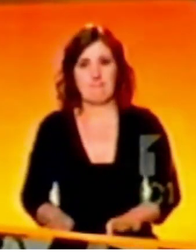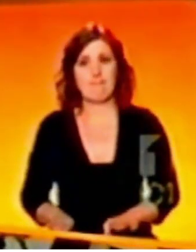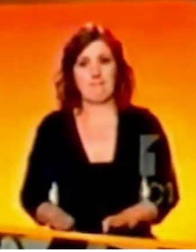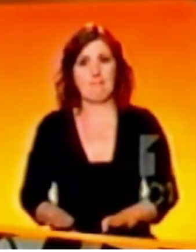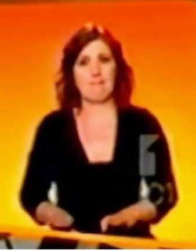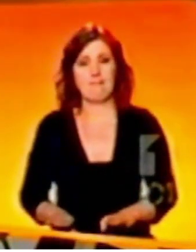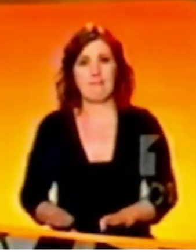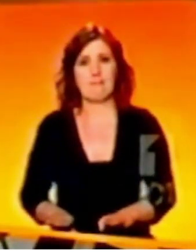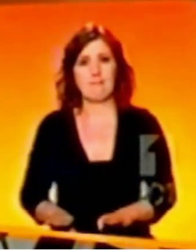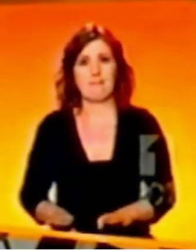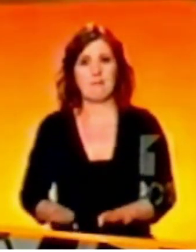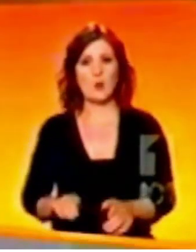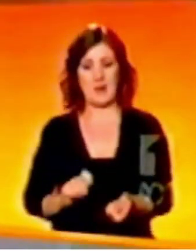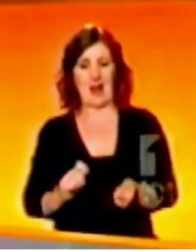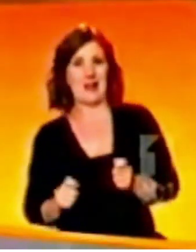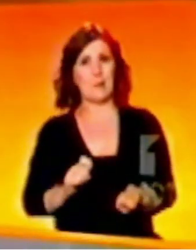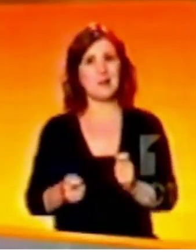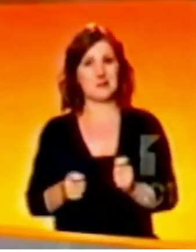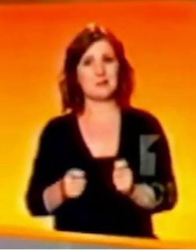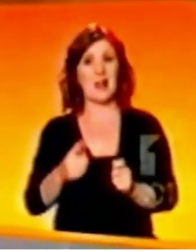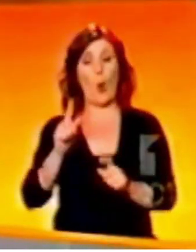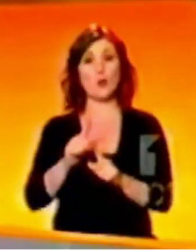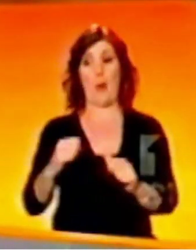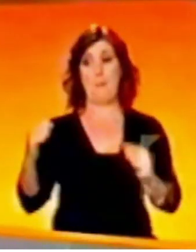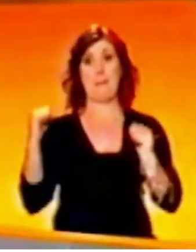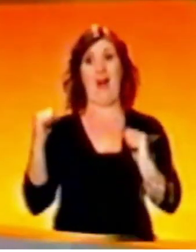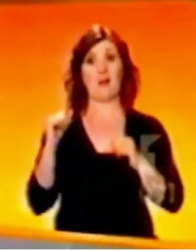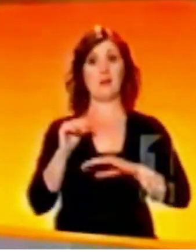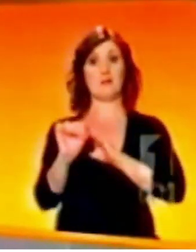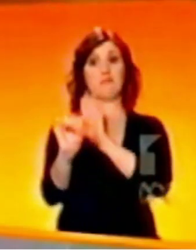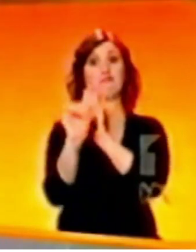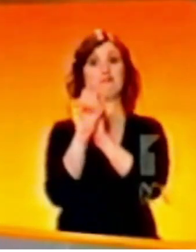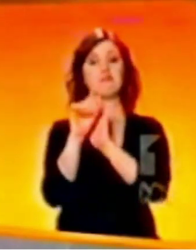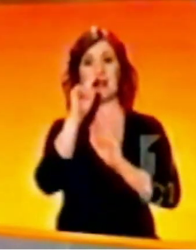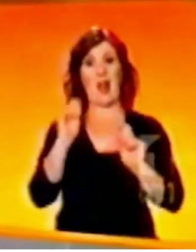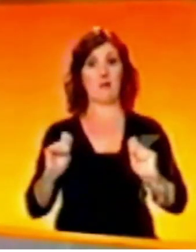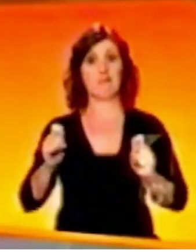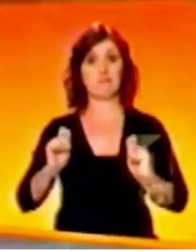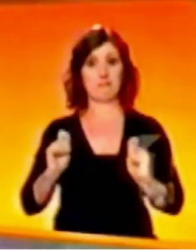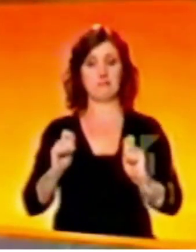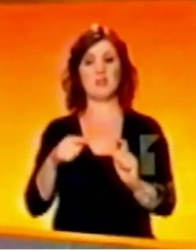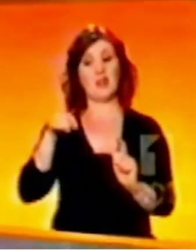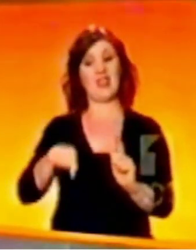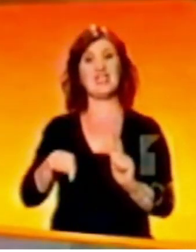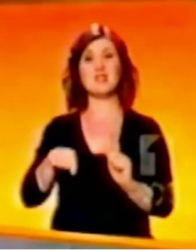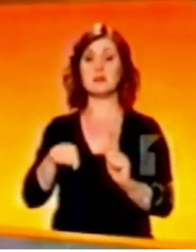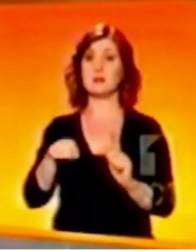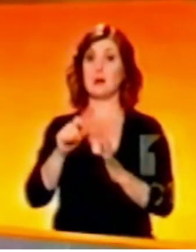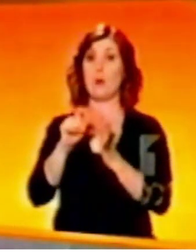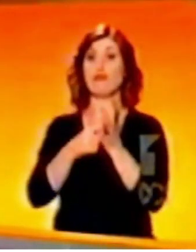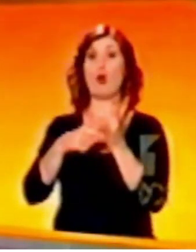And therefore can adapt a different way, can adjust the backrest. Right. And more to the point, the prototype then is a 1 kilo